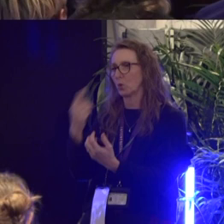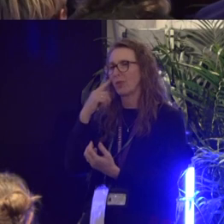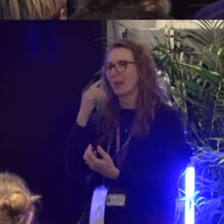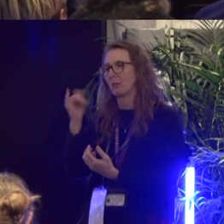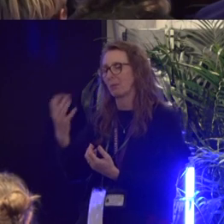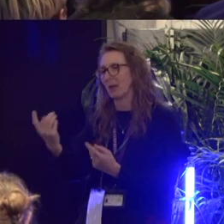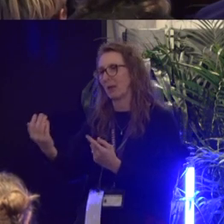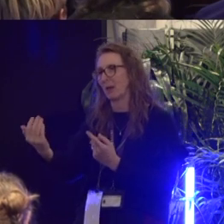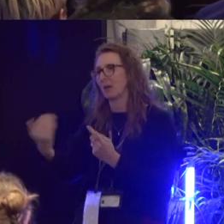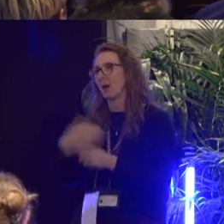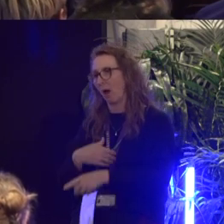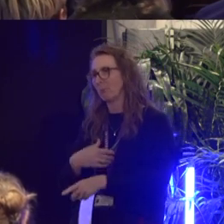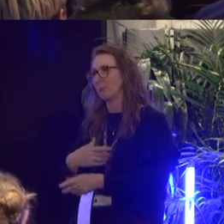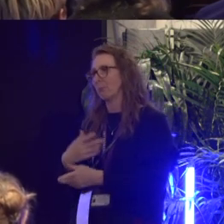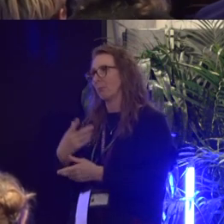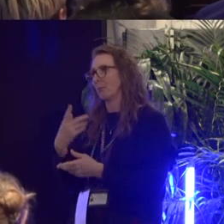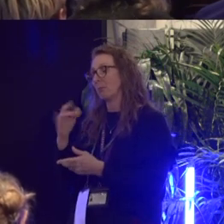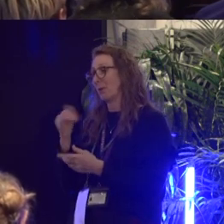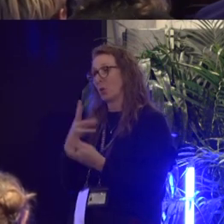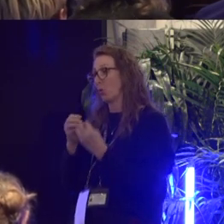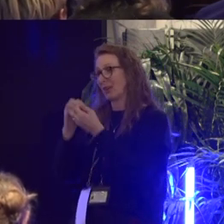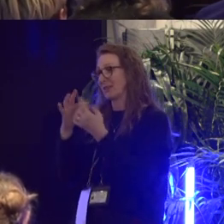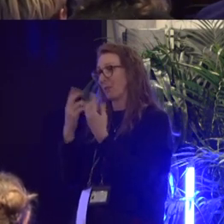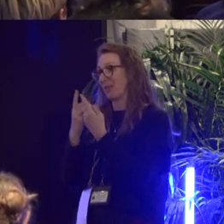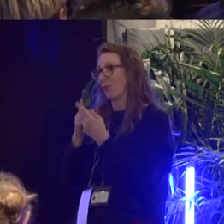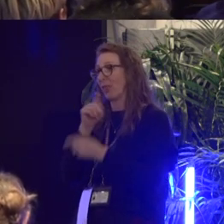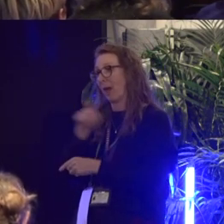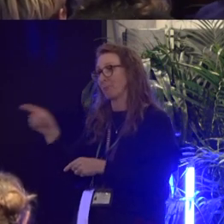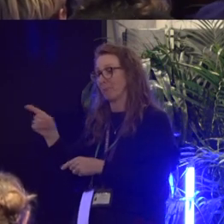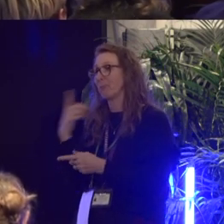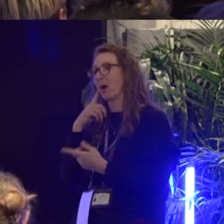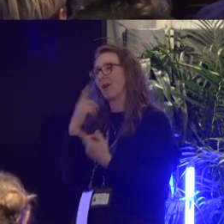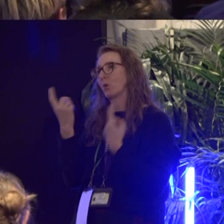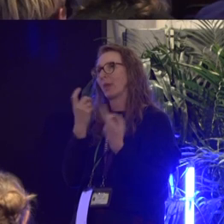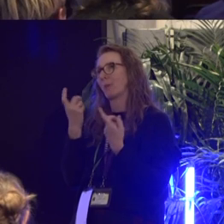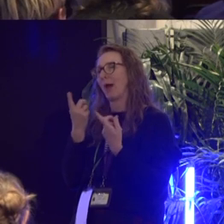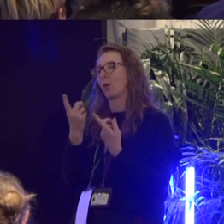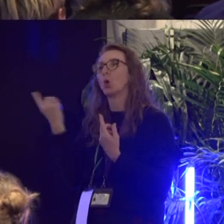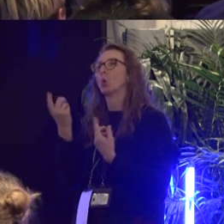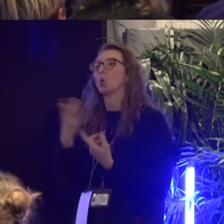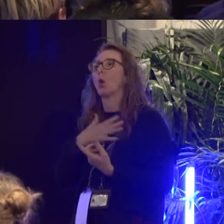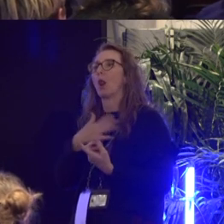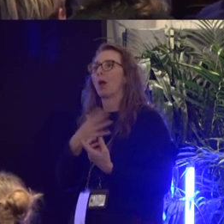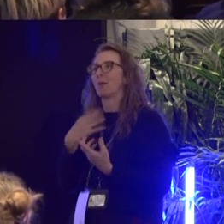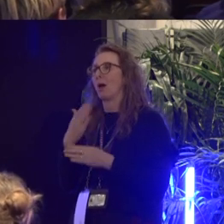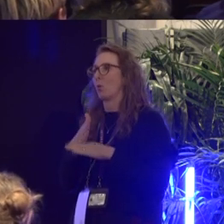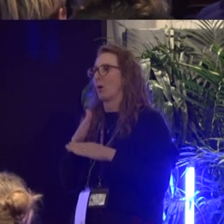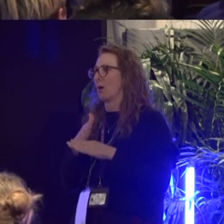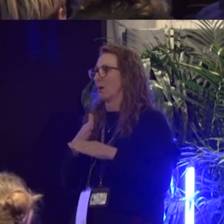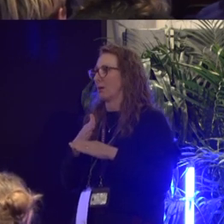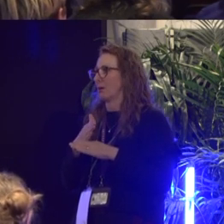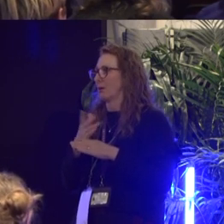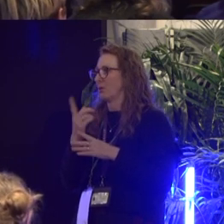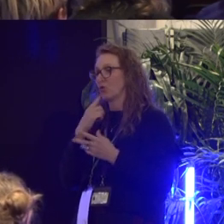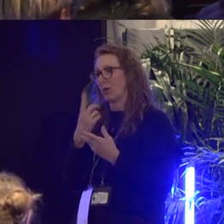you're not creating something for them. So I think there's, you know, in order to improve inclusion